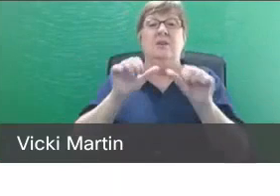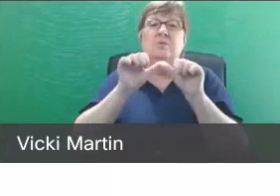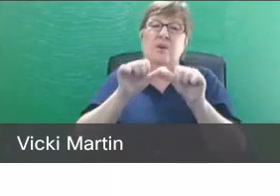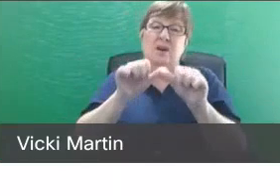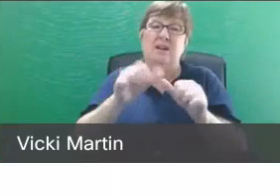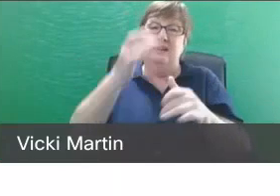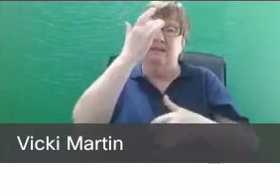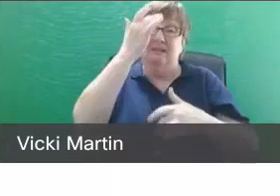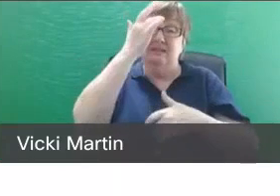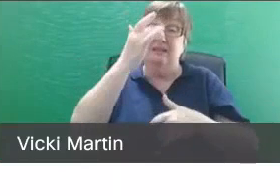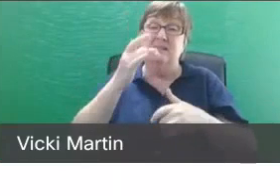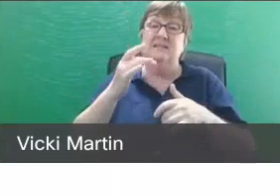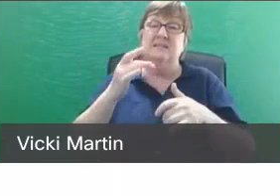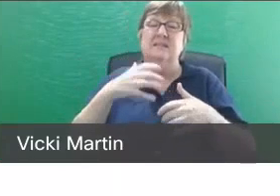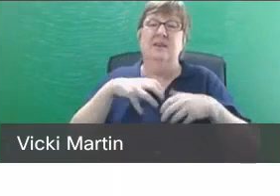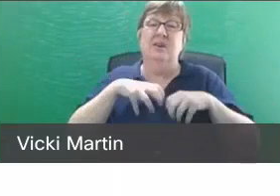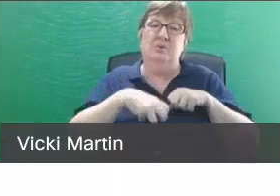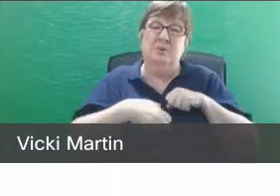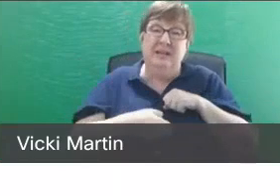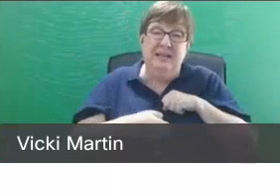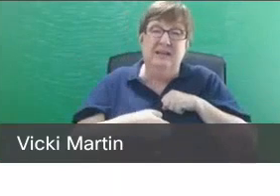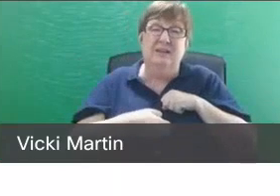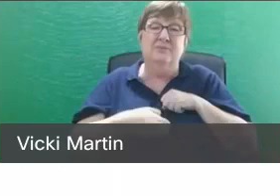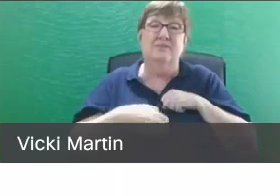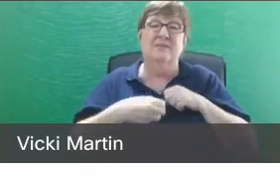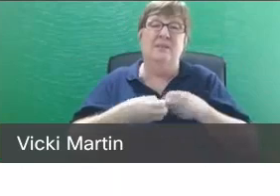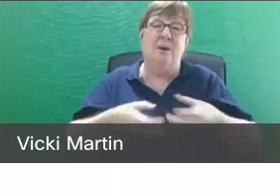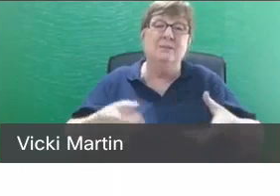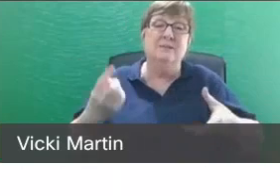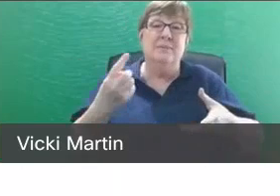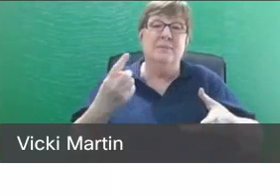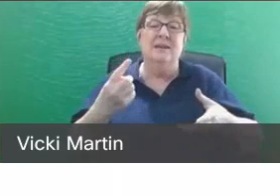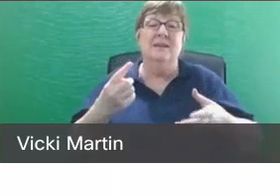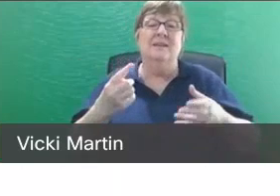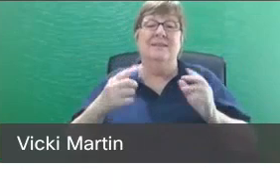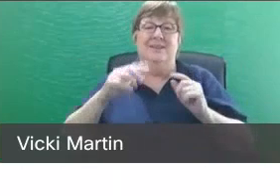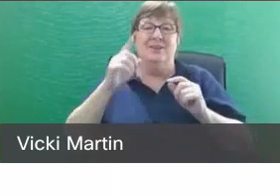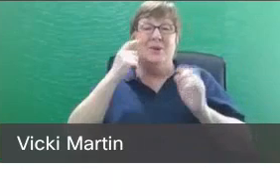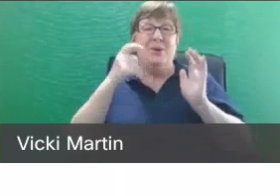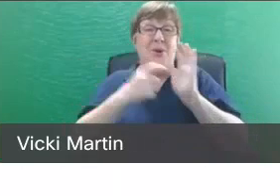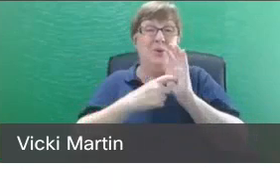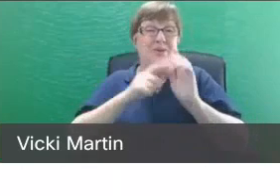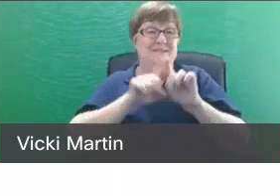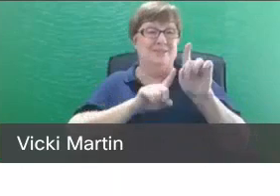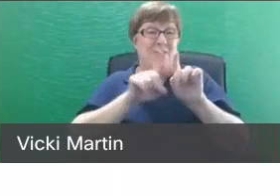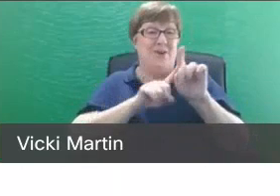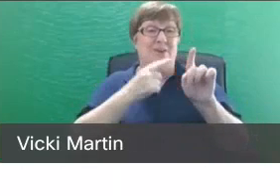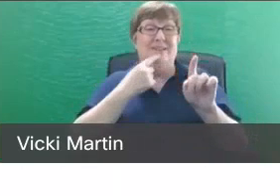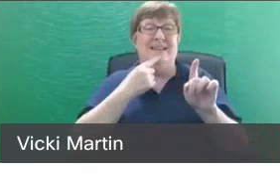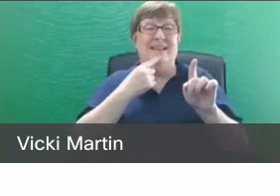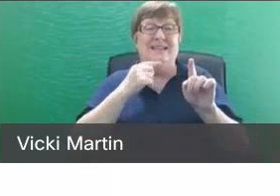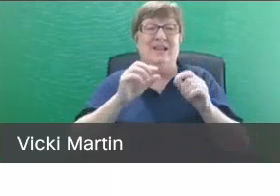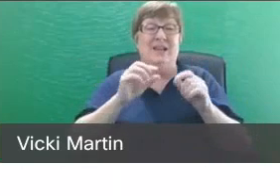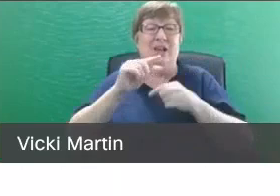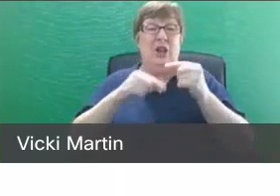loss. A global pandemic as well. As you see at the bottom, that's what I put. And as you see in the little pictures, the dog